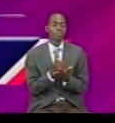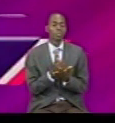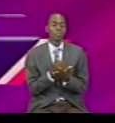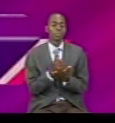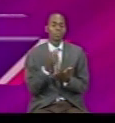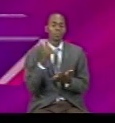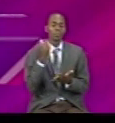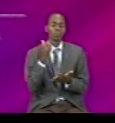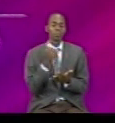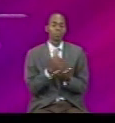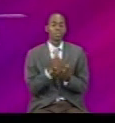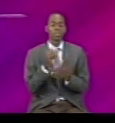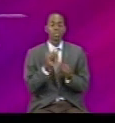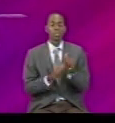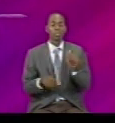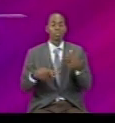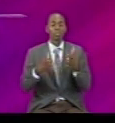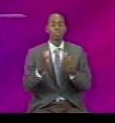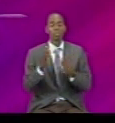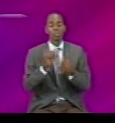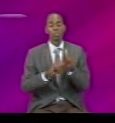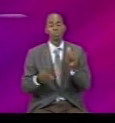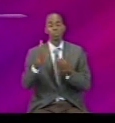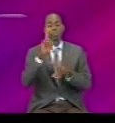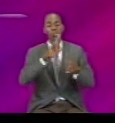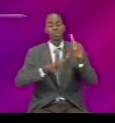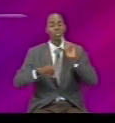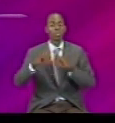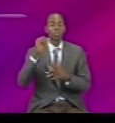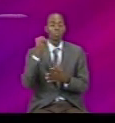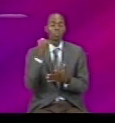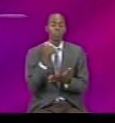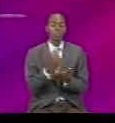Amen. Let everybody say amen.